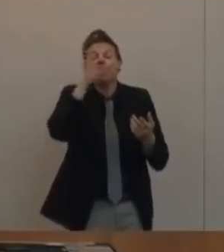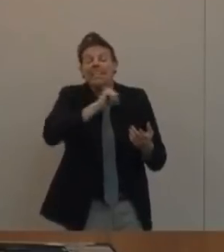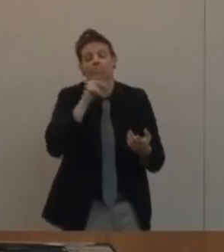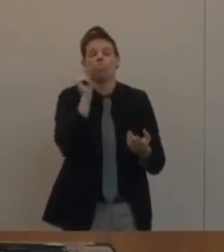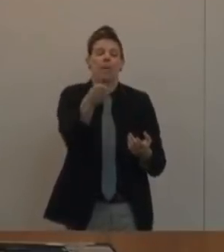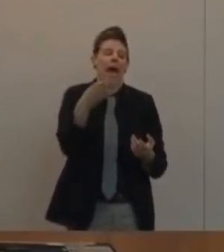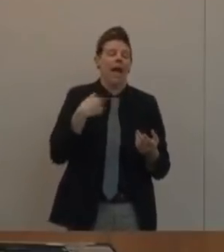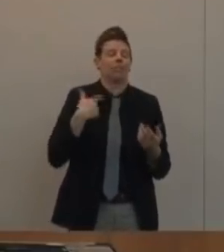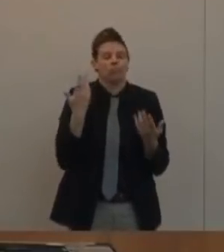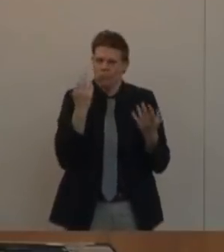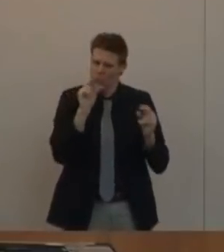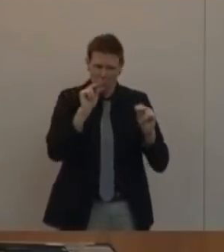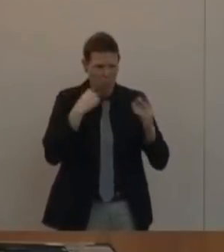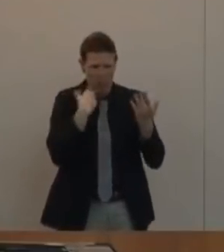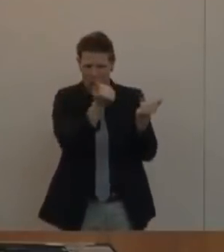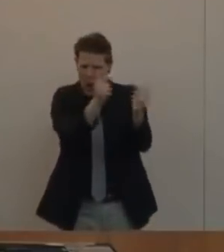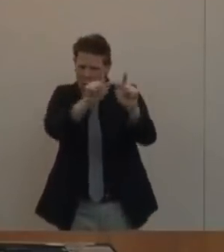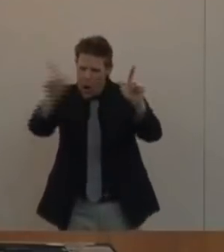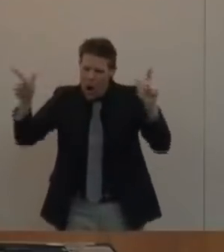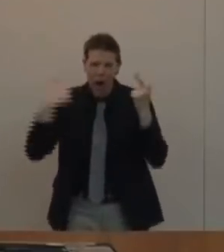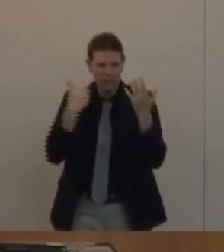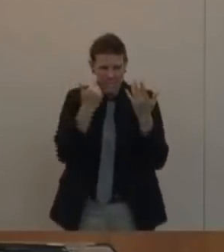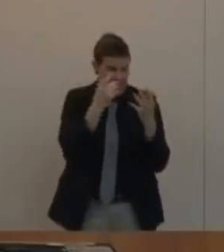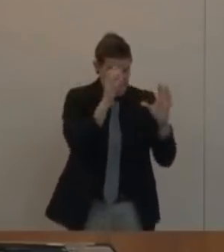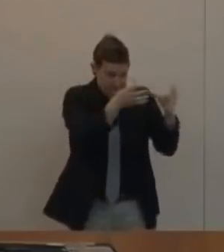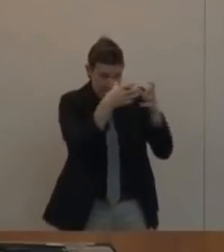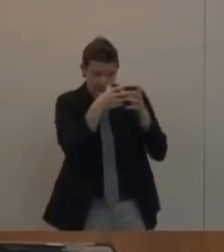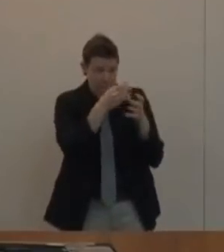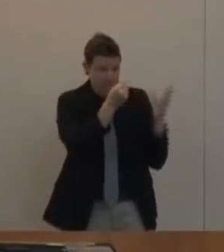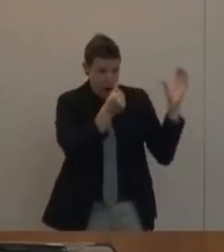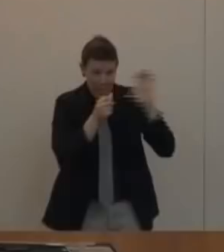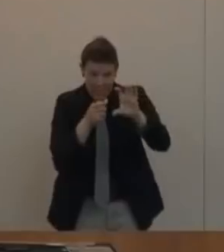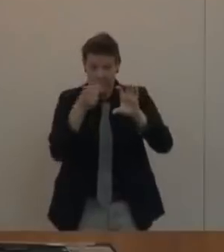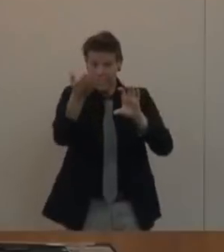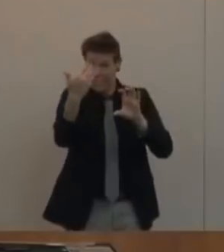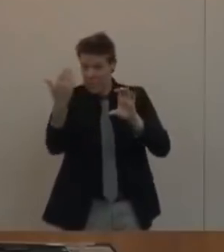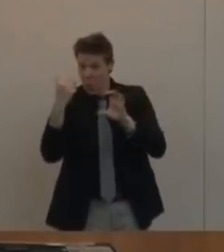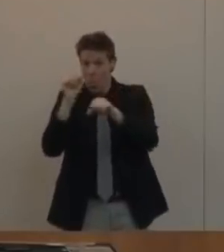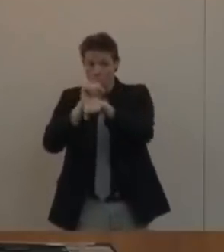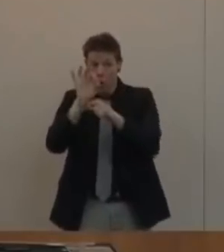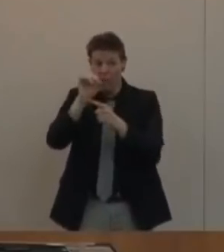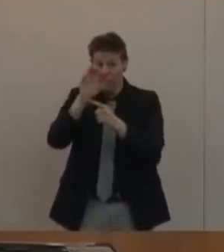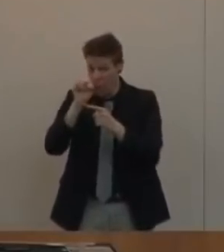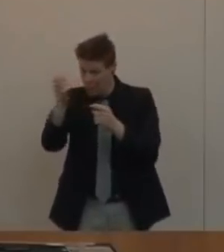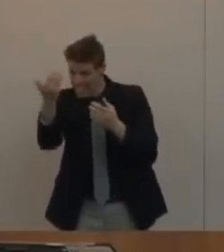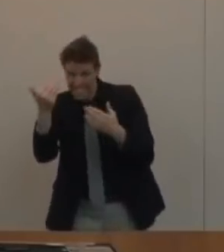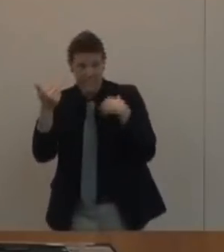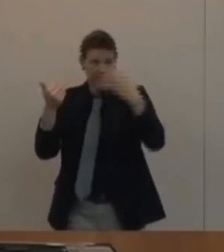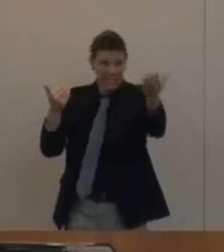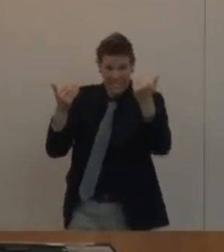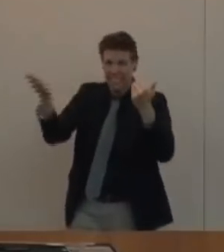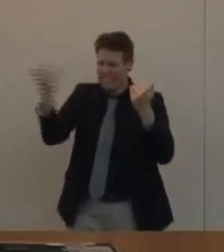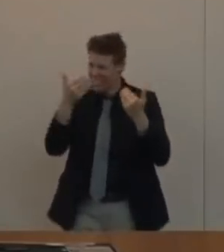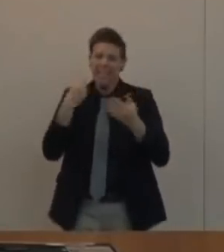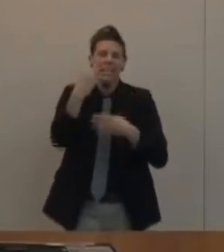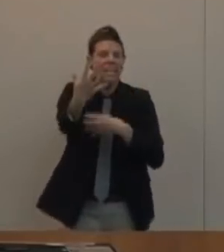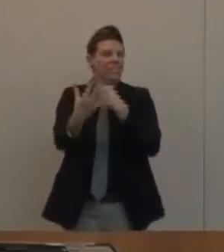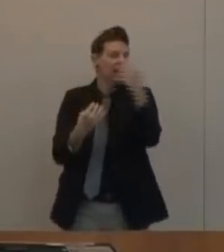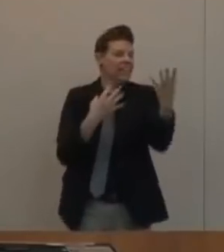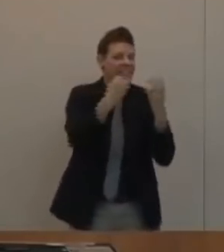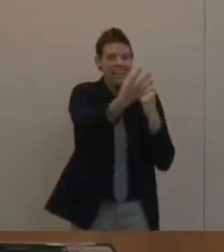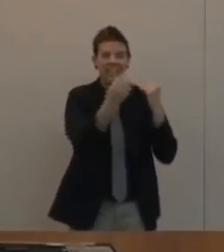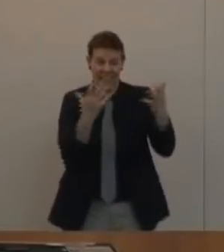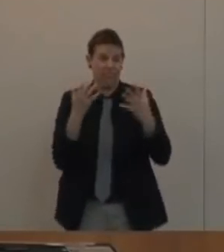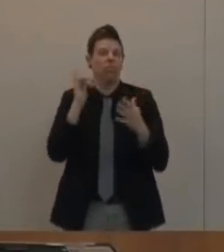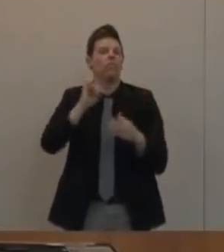Mexico. And while I want to applaud Workforce Solutions for making sure that we've got money, let's get it out there. That was the right decision, but